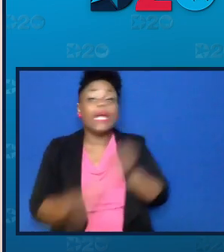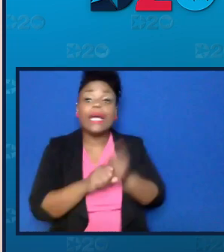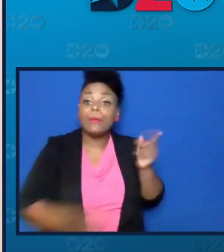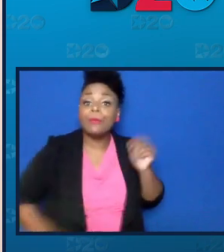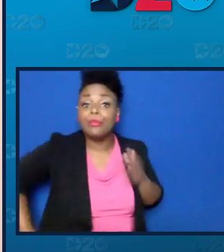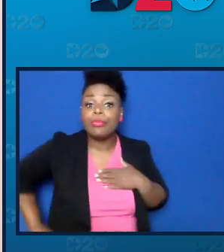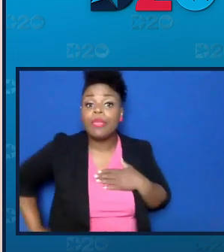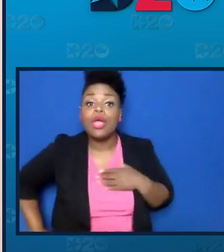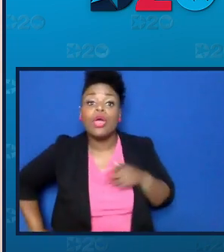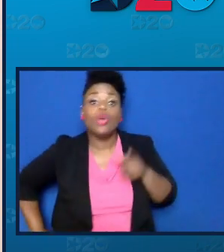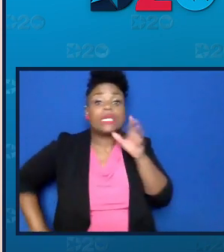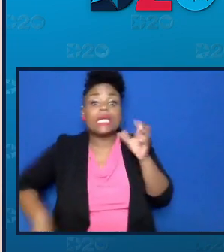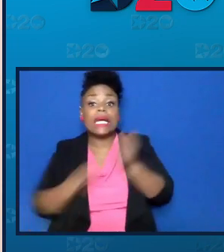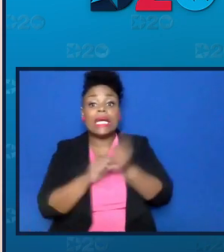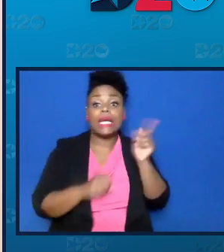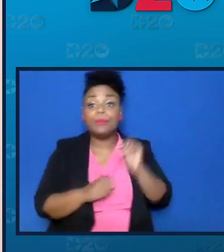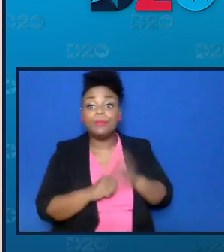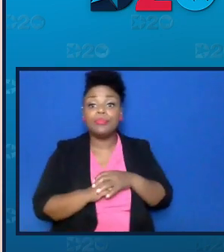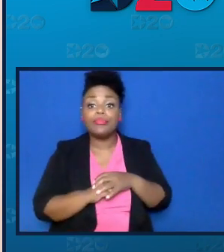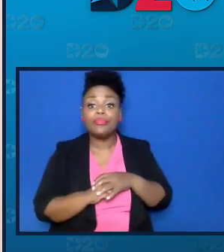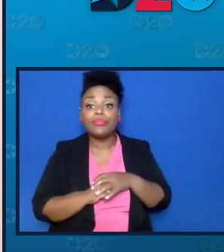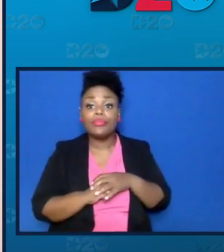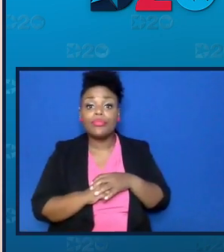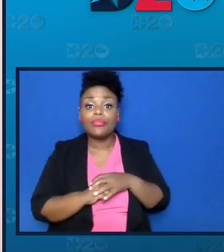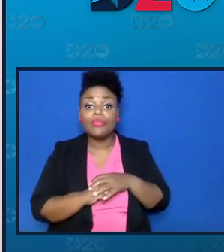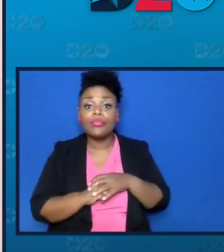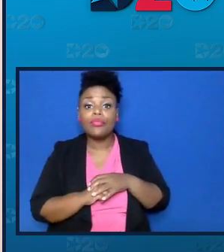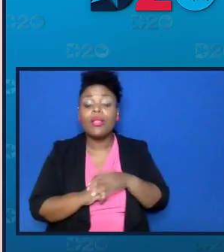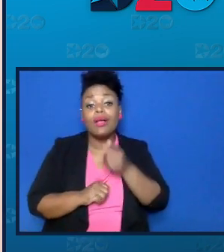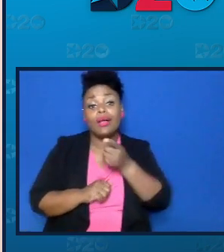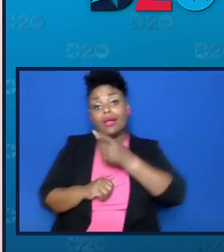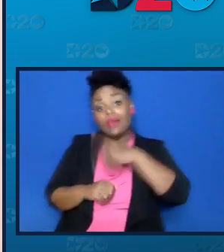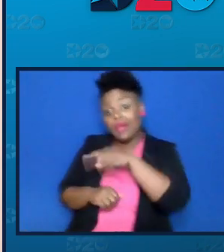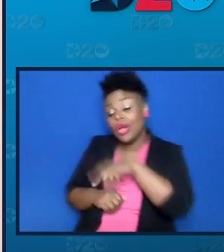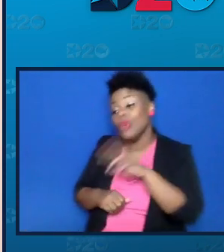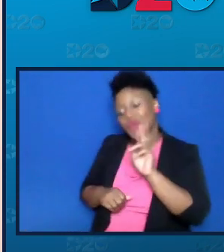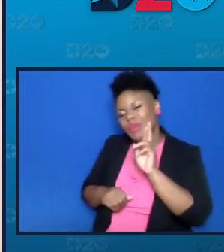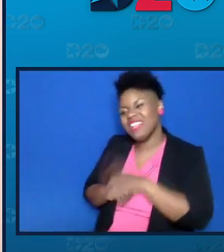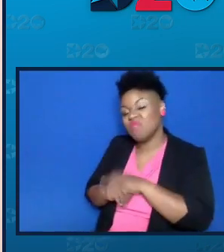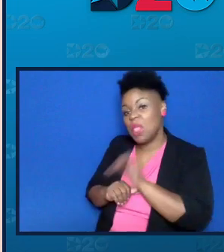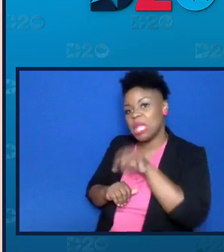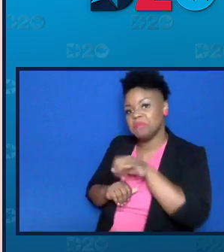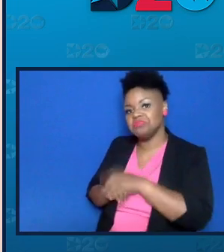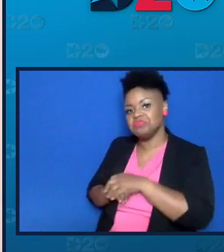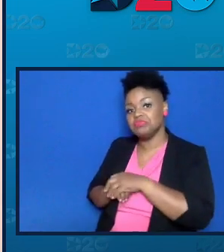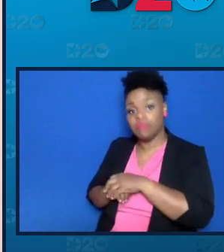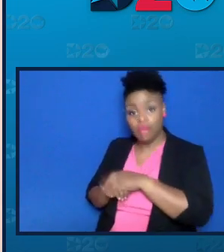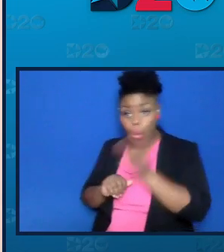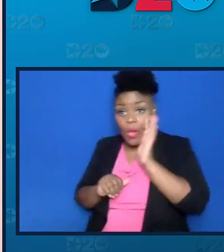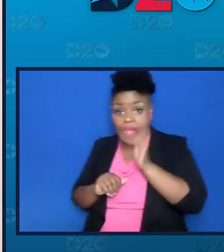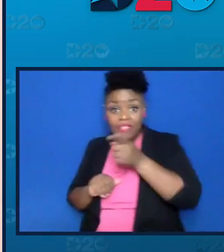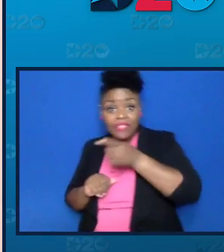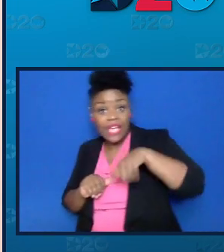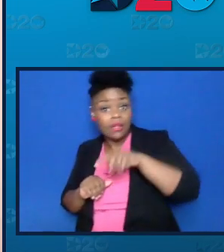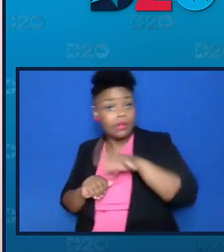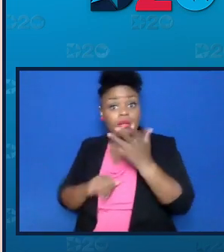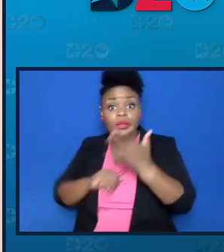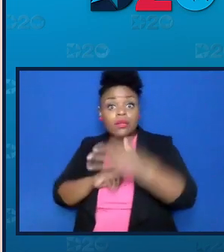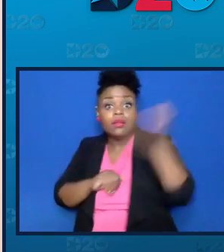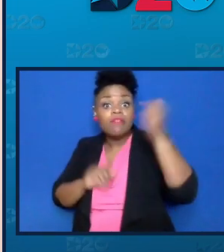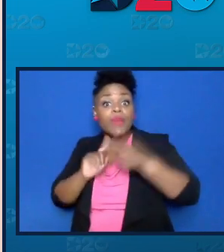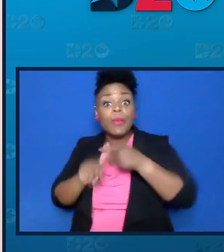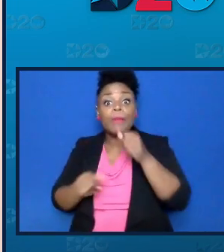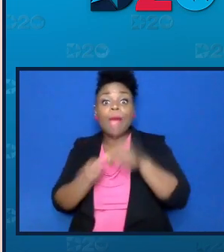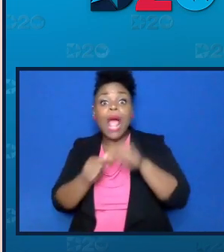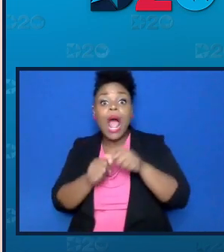them? A little section that's Republican. Will they be stolen from mailboxes as they get put in